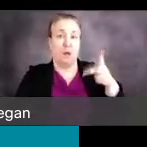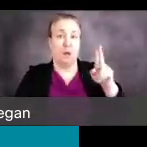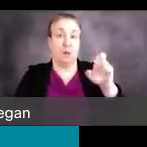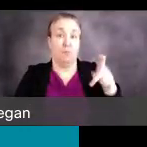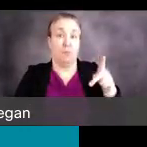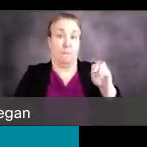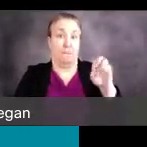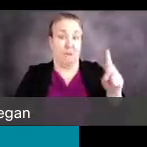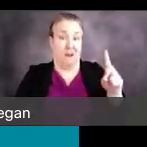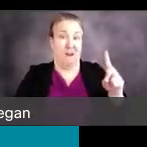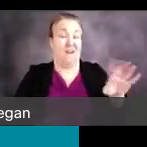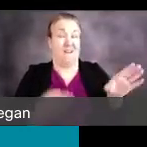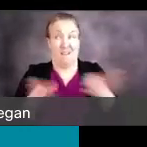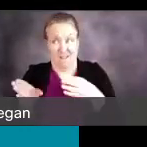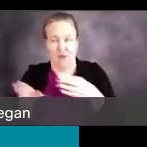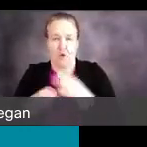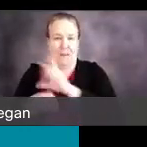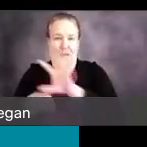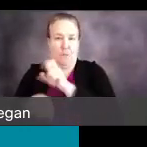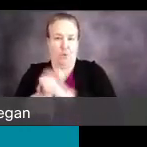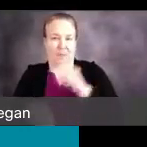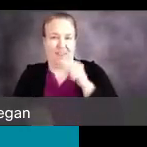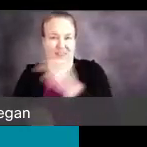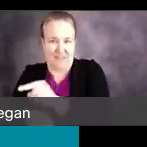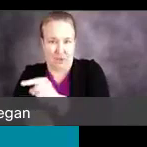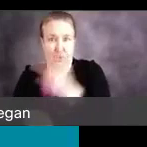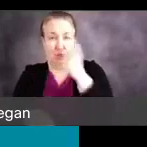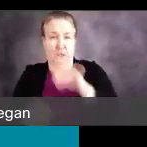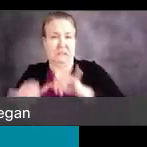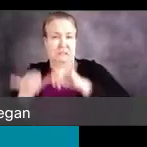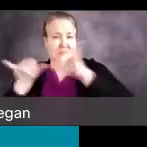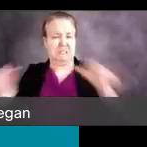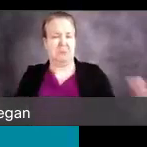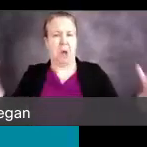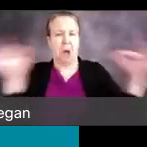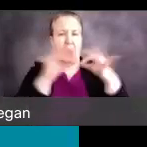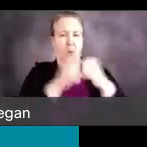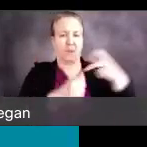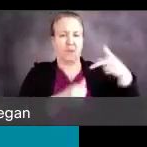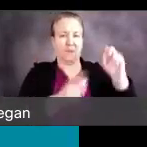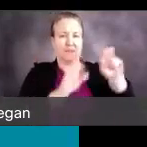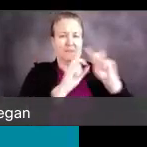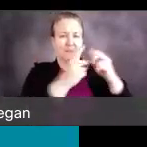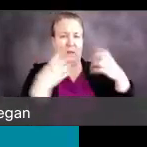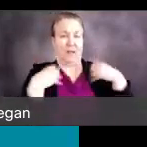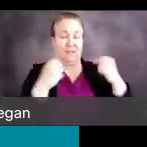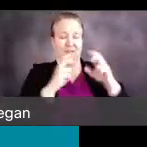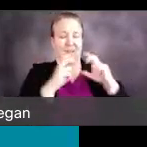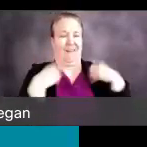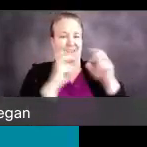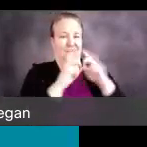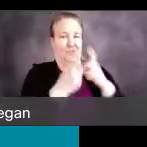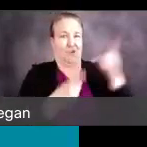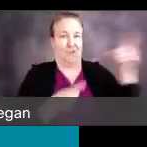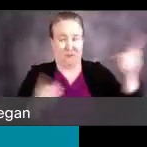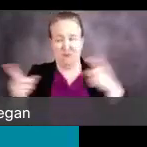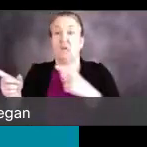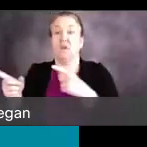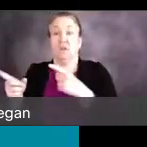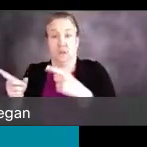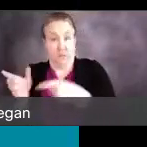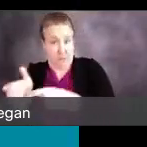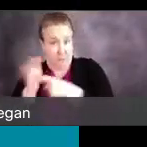make your appointment. This system links to the Pennsylvania Department of Health and allows us to complete the